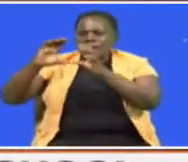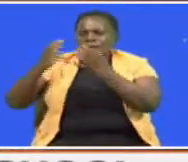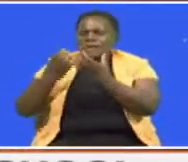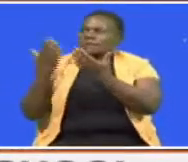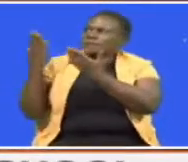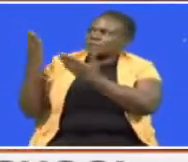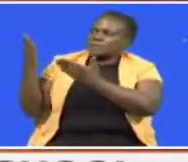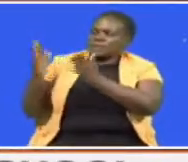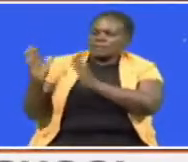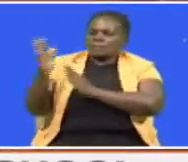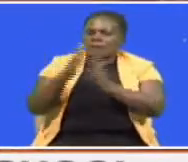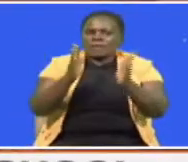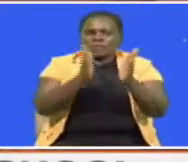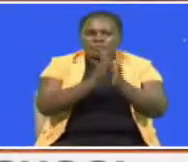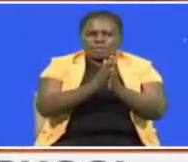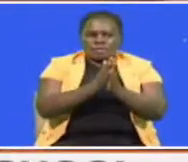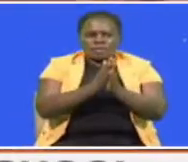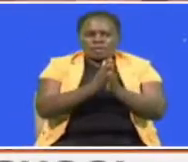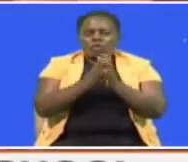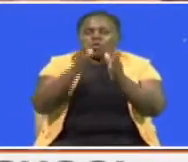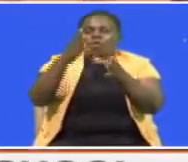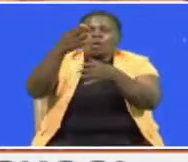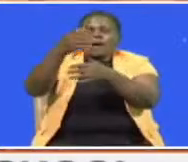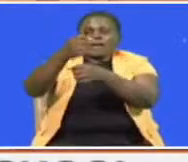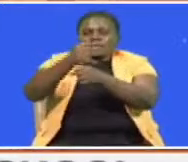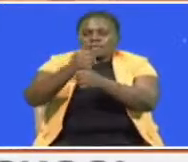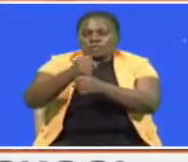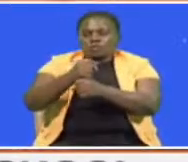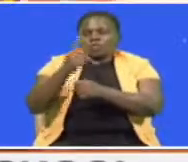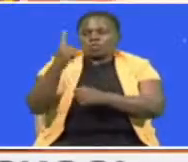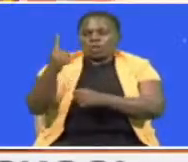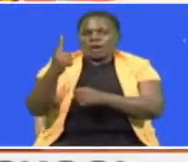are organized by the Tirim organization,